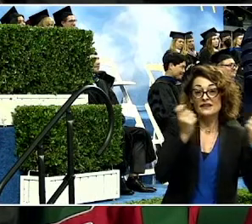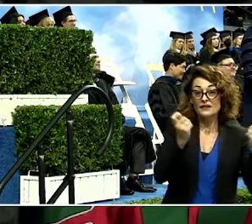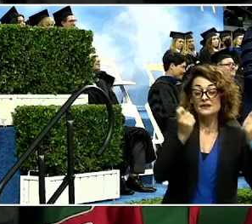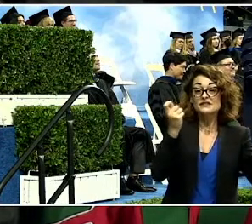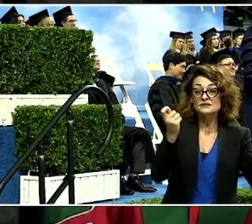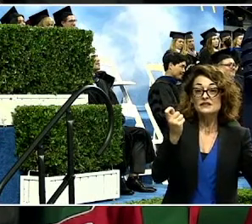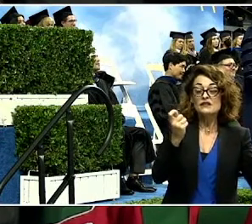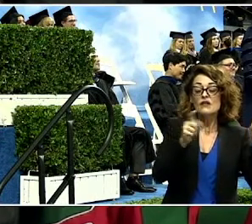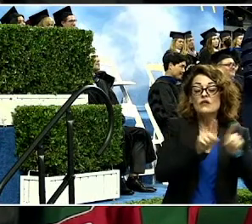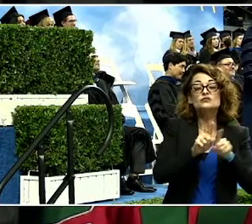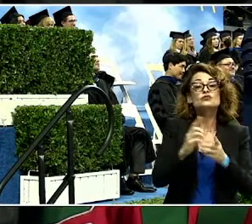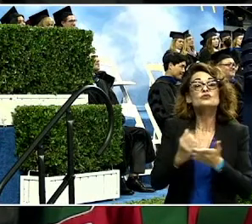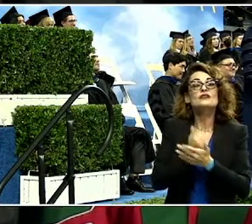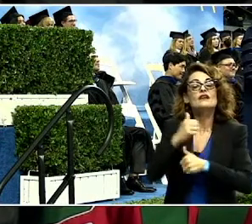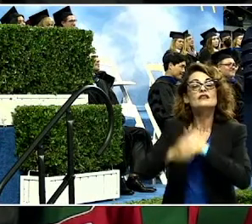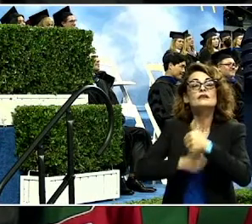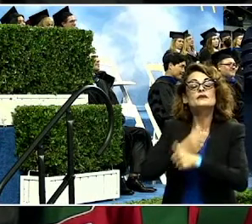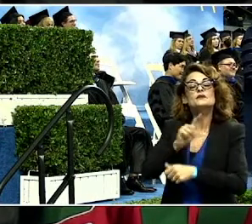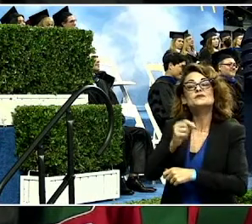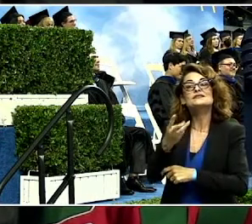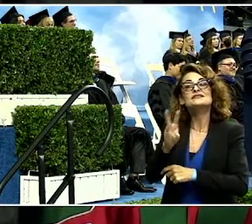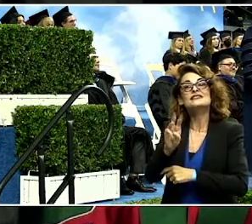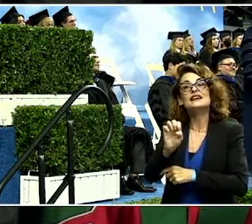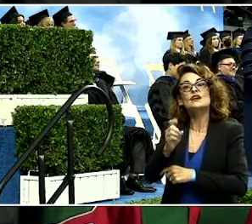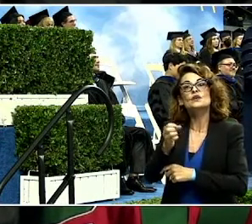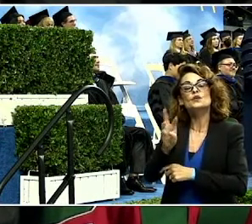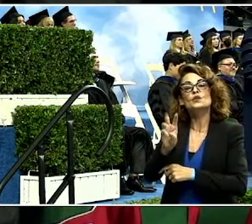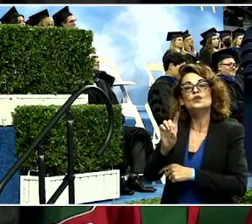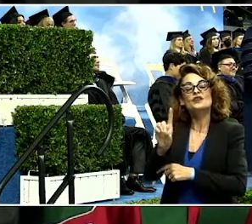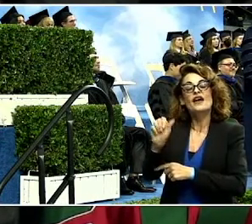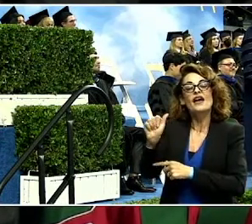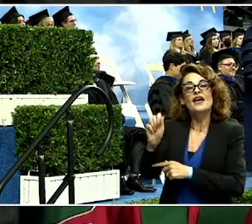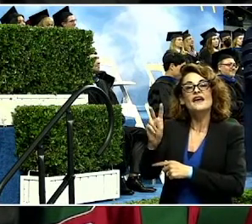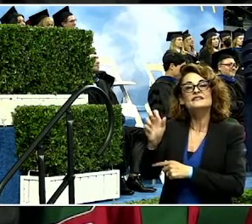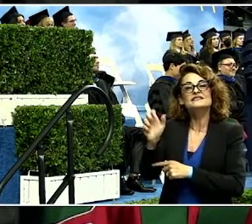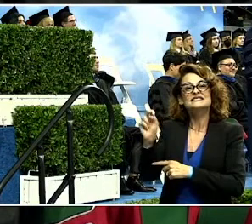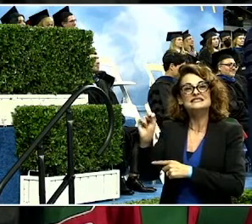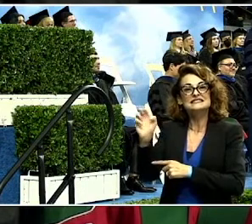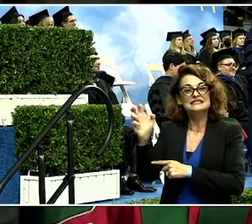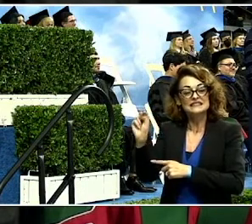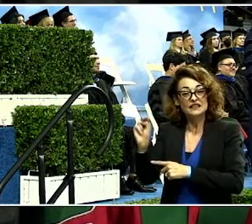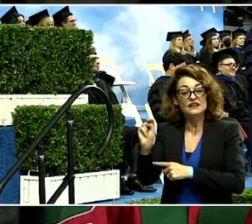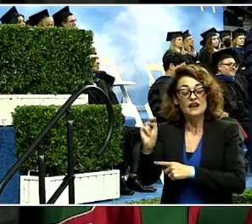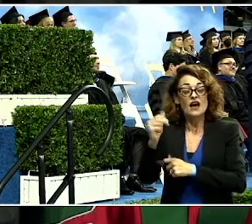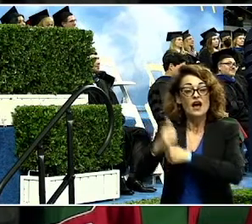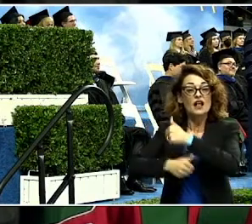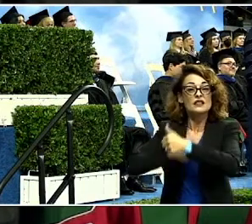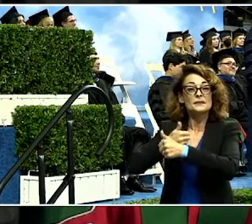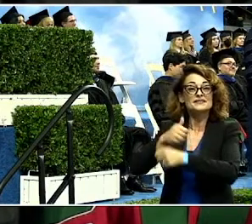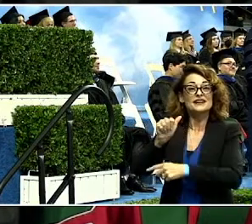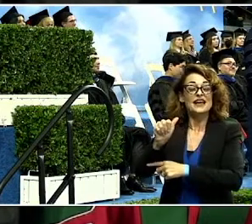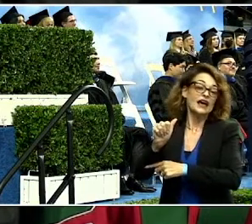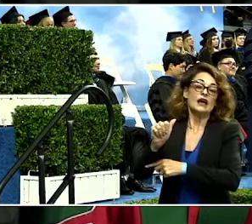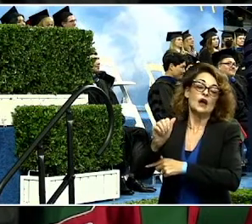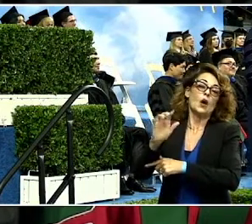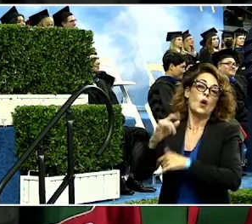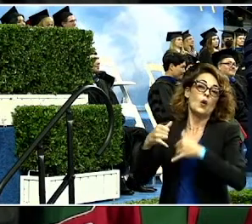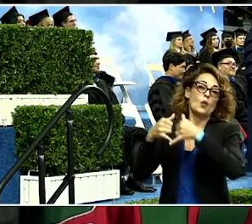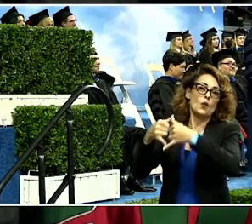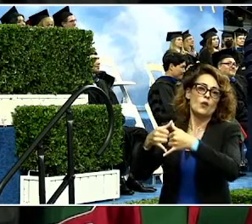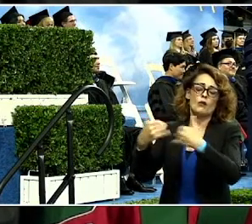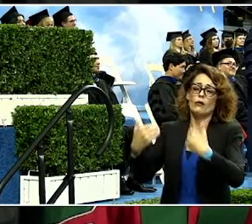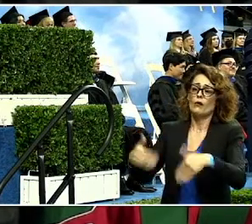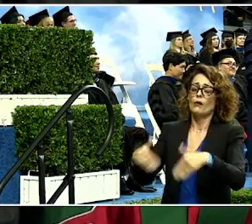Alumni Association 2016 Edward A. Dixon Alumnus of the Year Award. So his prestigious awards, recognition,